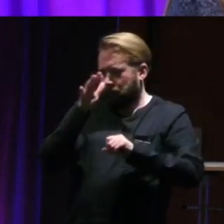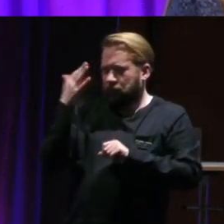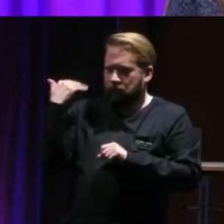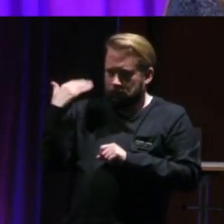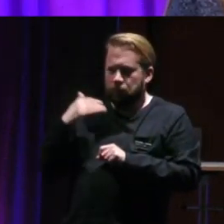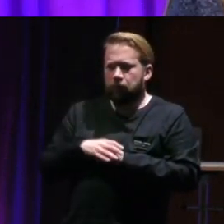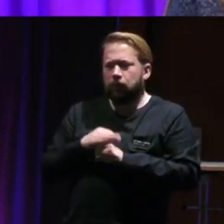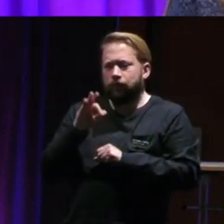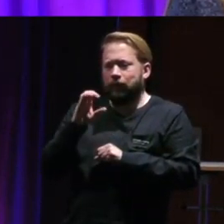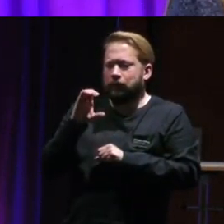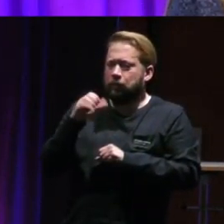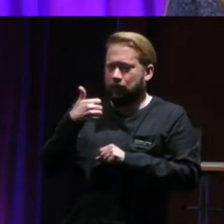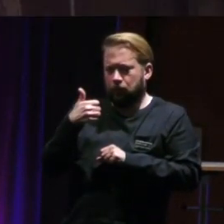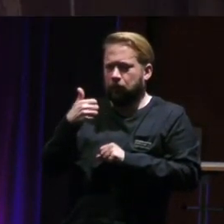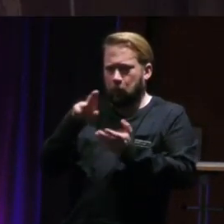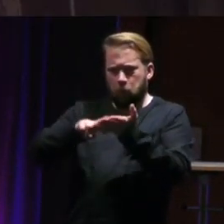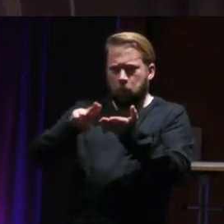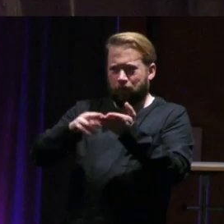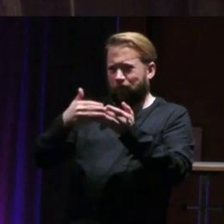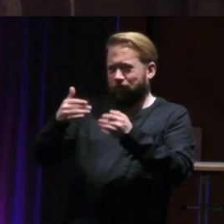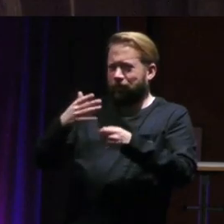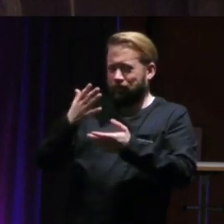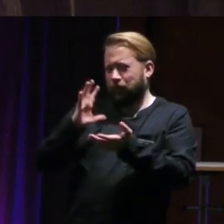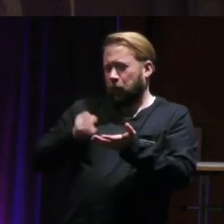throwing colorful paper plants